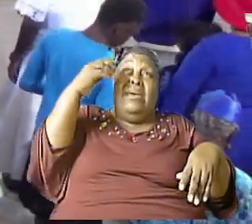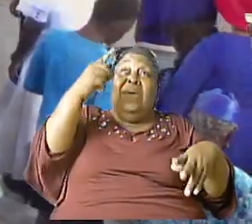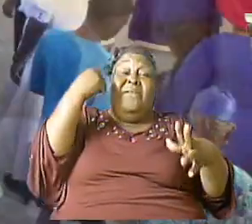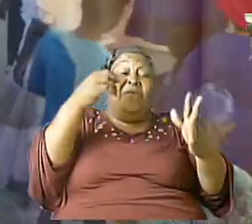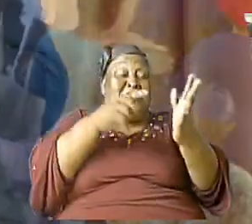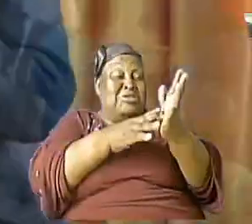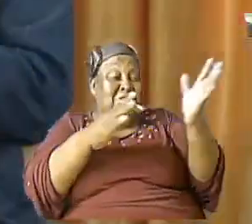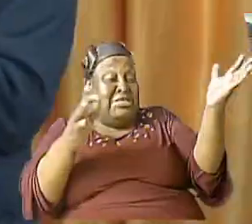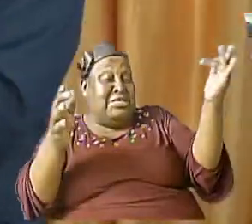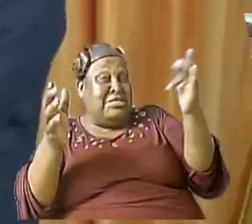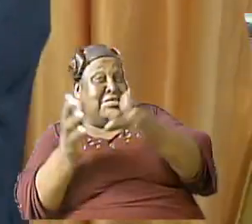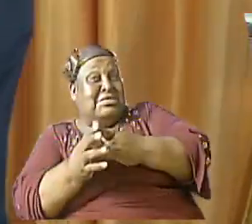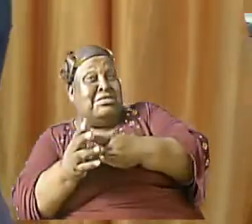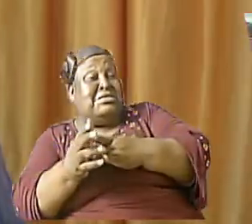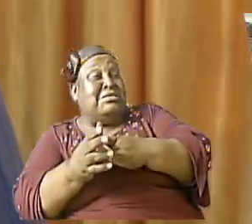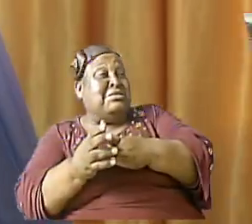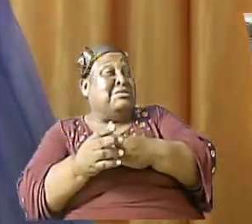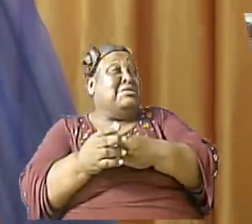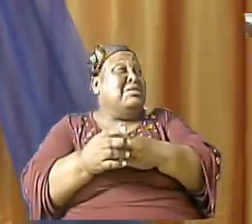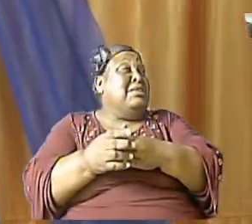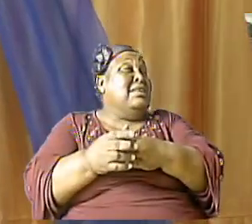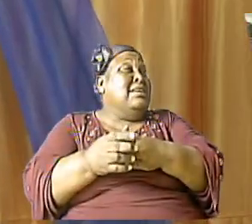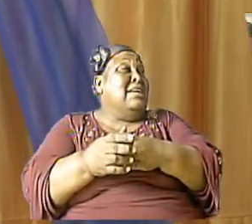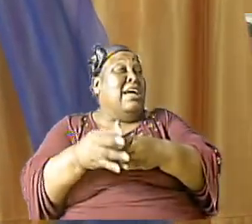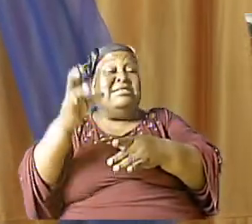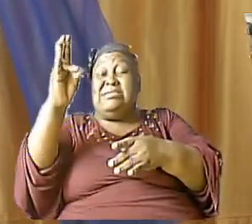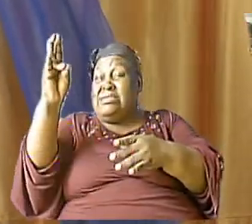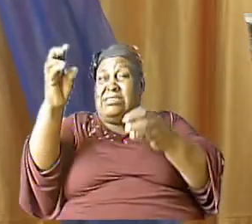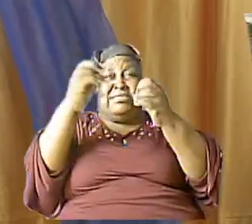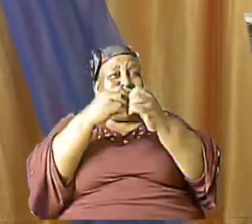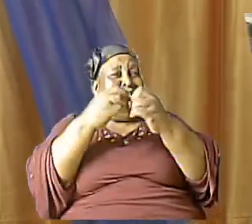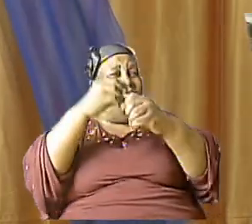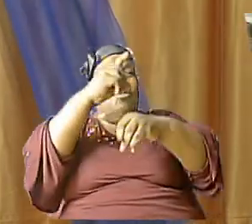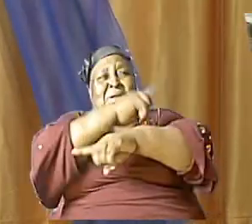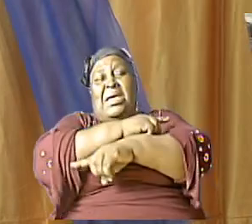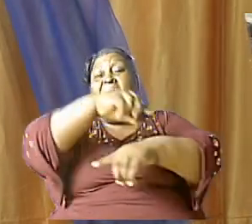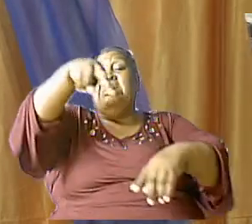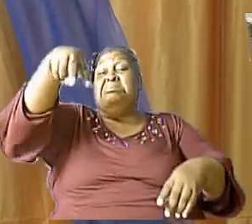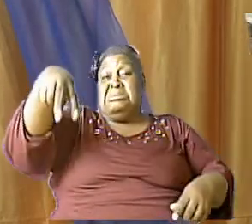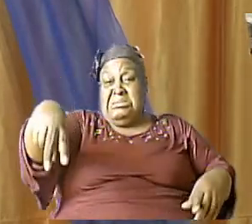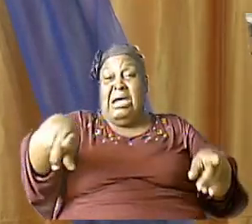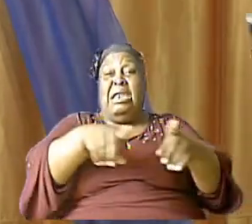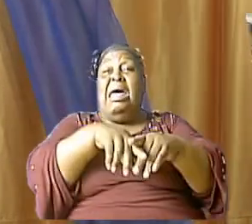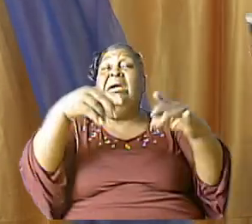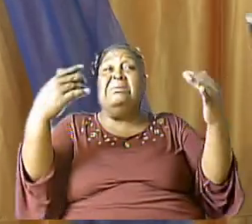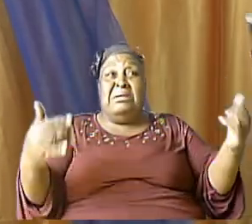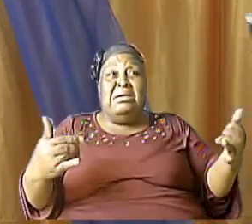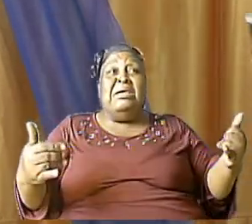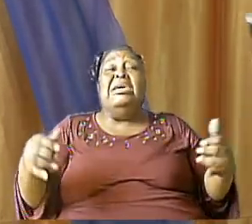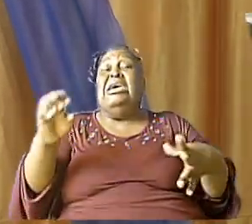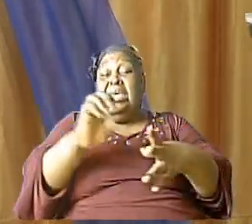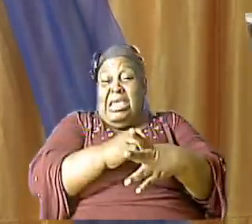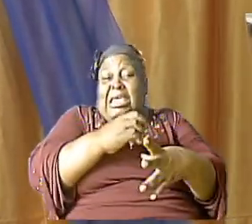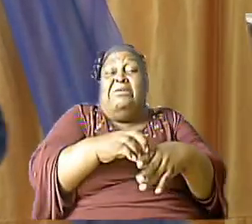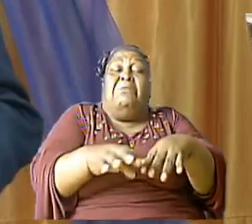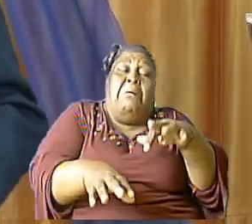I'm crazy for Jesus. Amen. And if we do 7 more days, I will stand up like this. Even if I have to crawl and